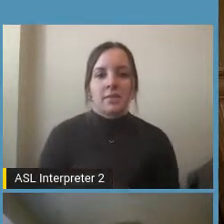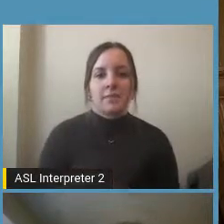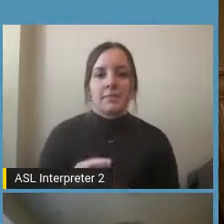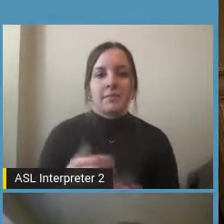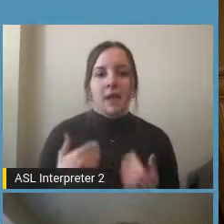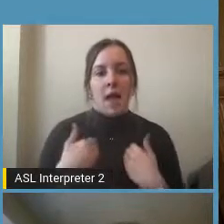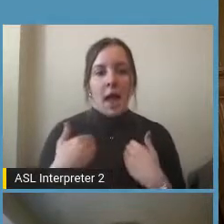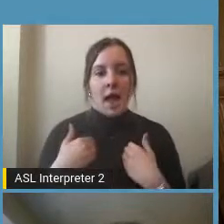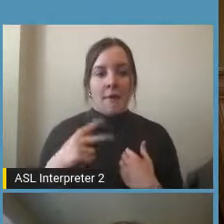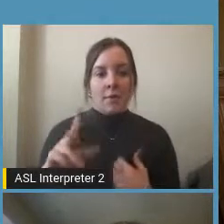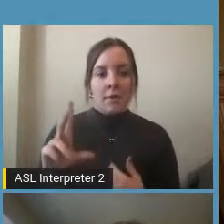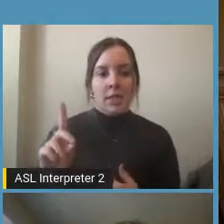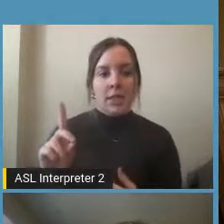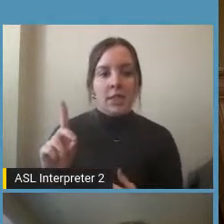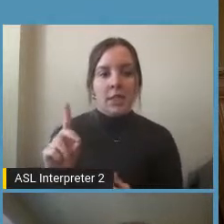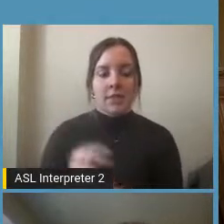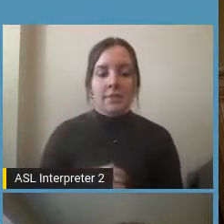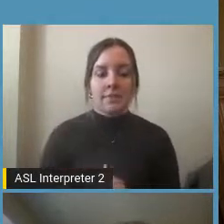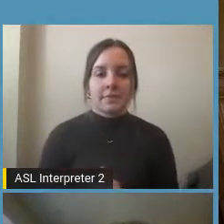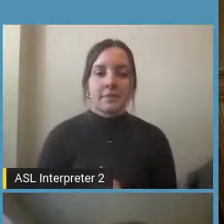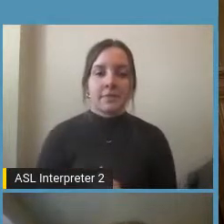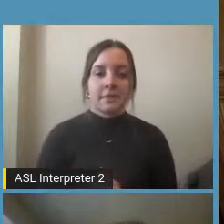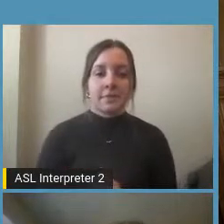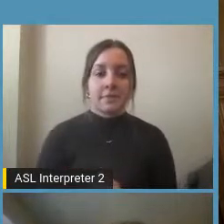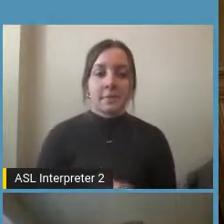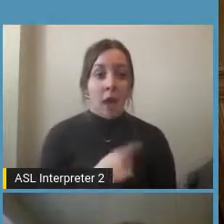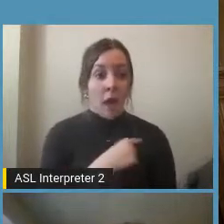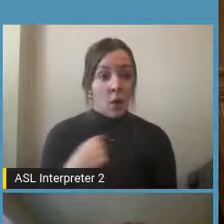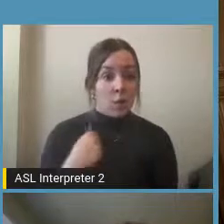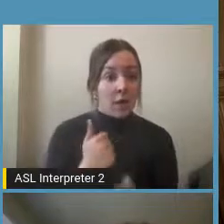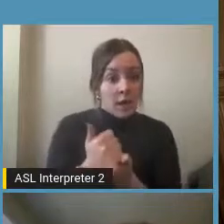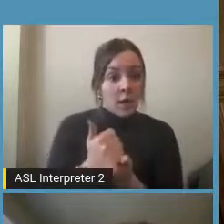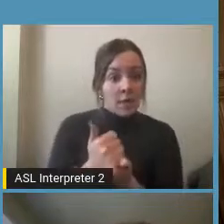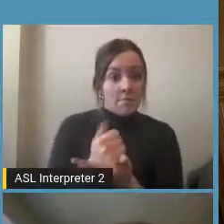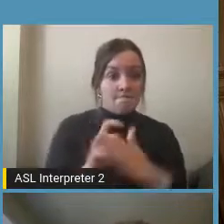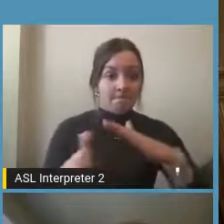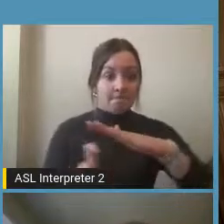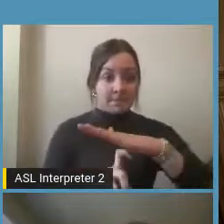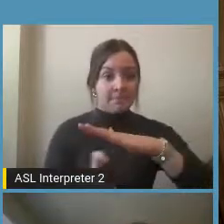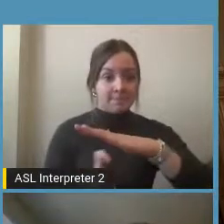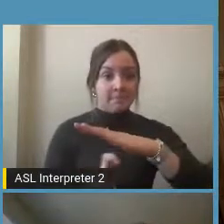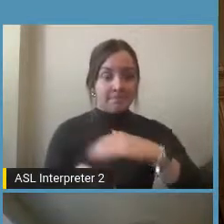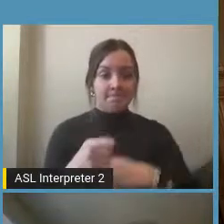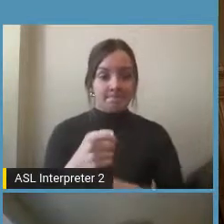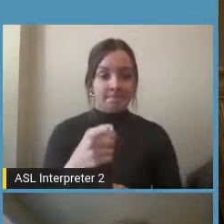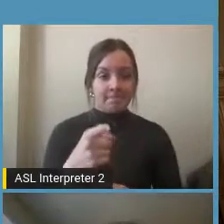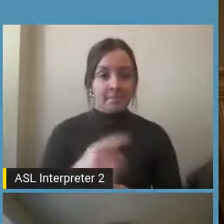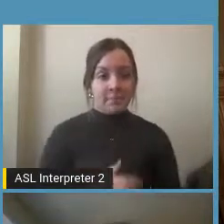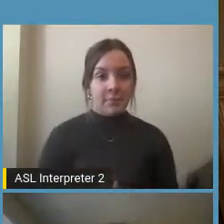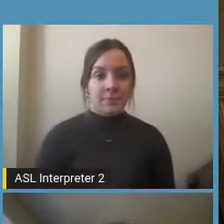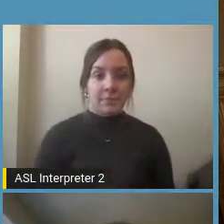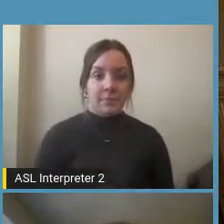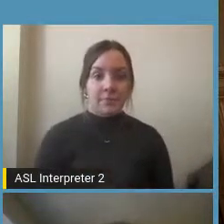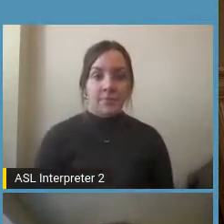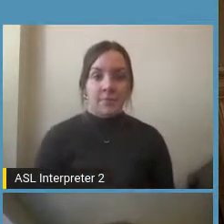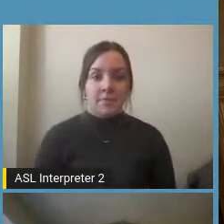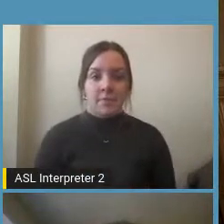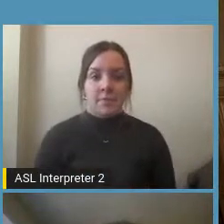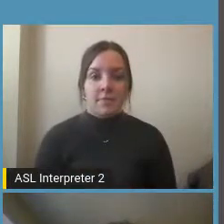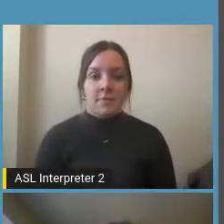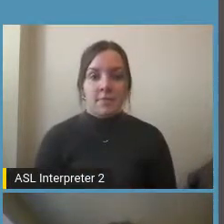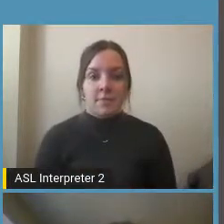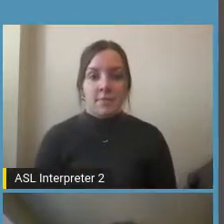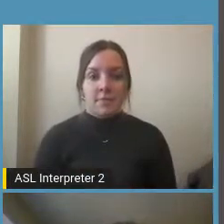were things that we helped with. We did the 3D scanning, and these are examples of very complicated, high-end work